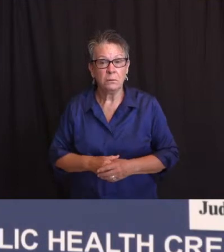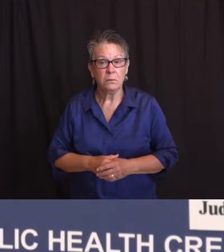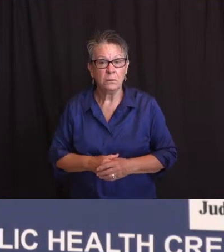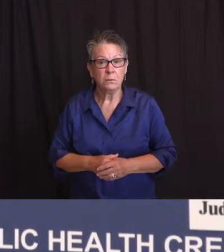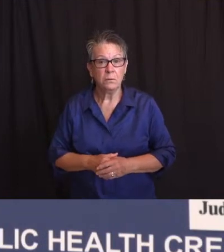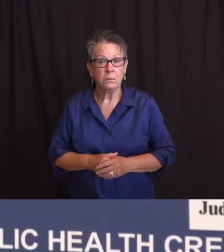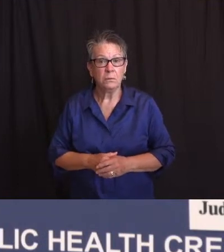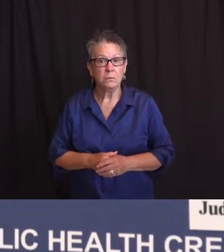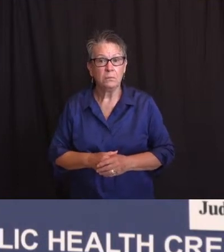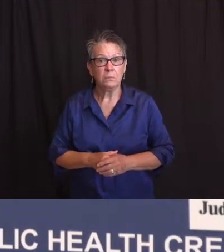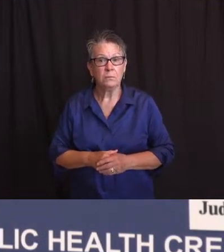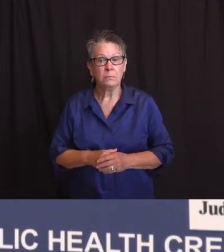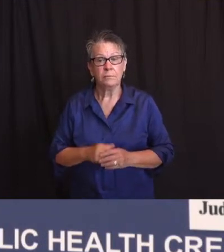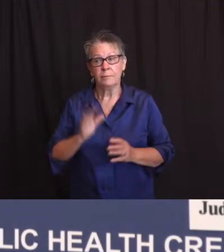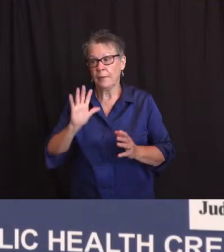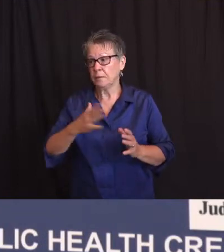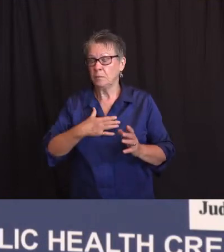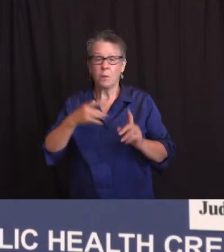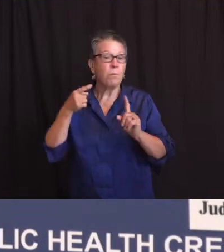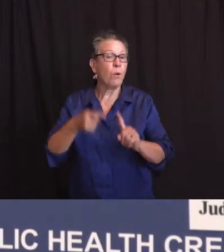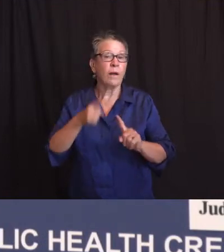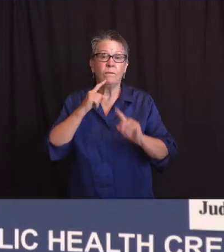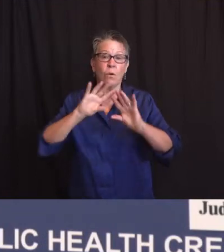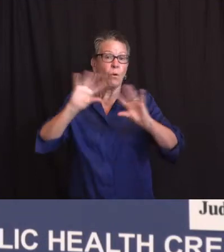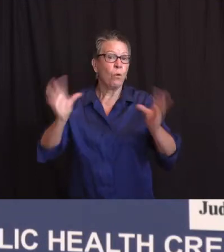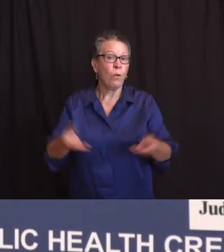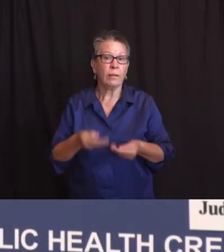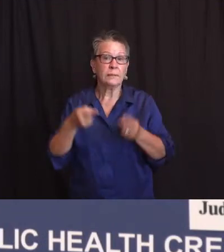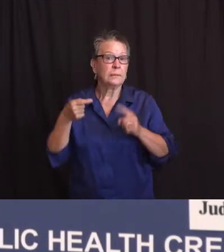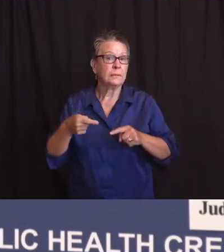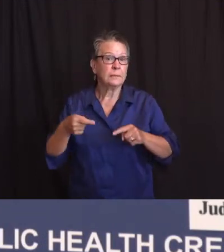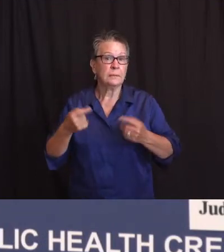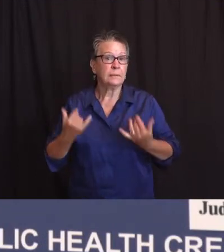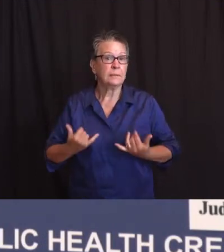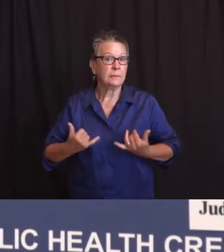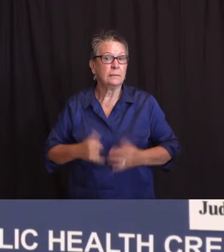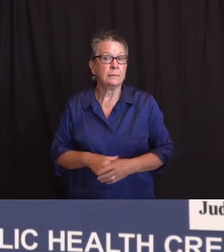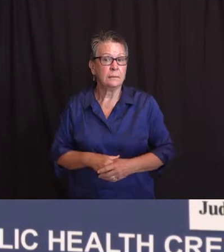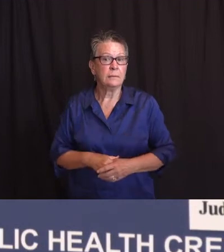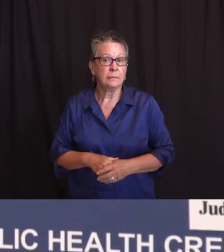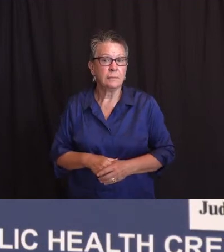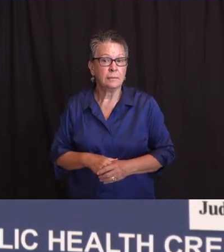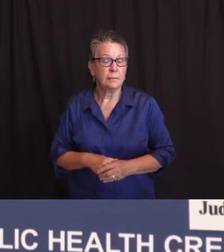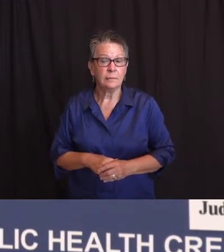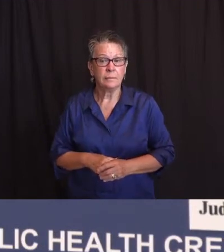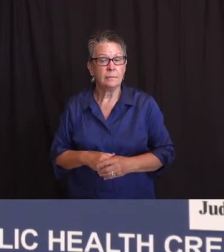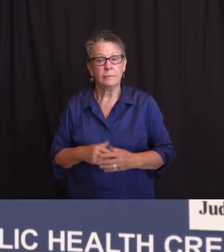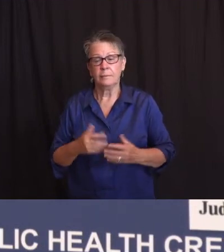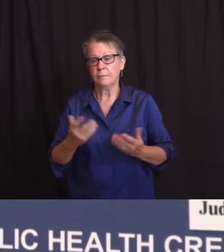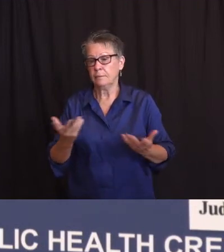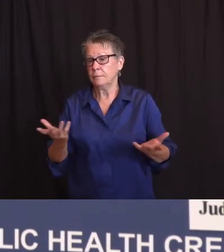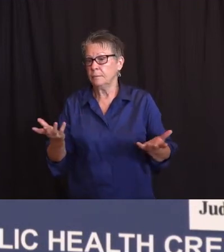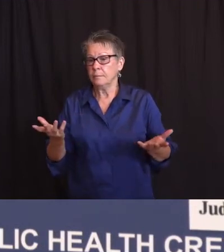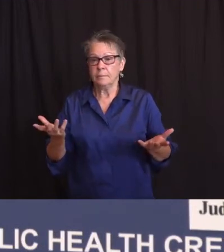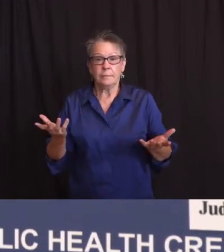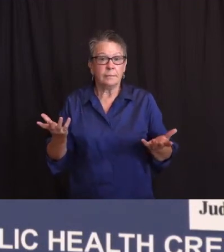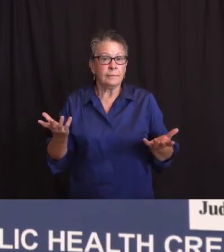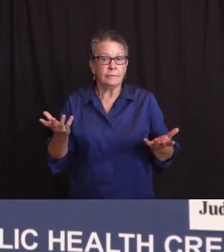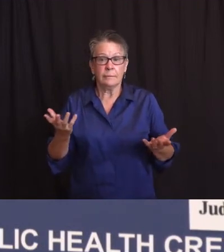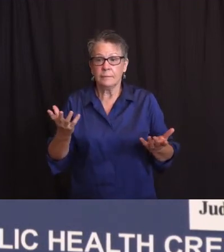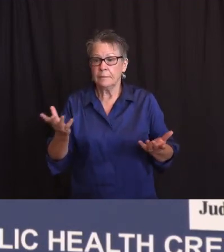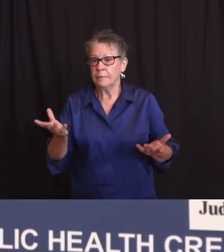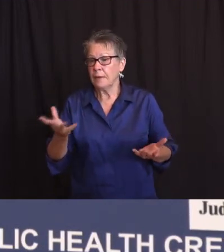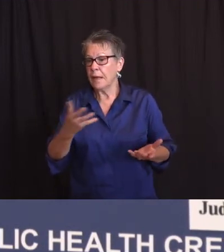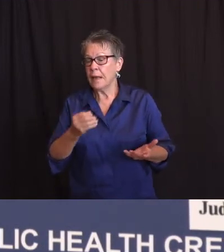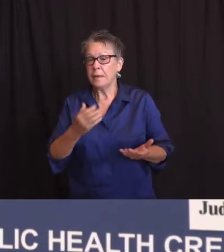extremely important. And you know, the single biggest endorsement I can give to vaccinating that group is I have 3